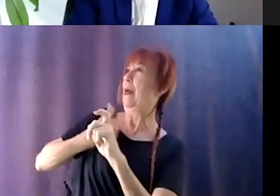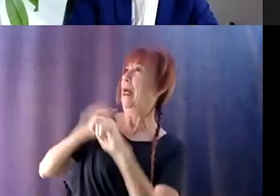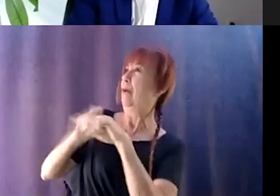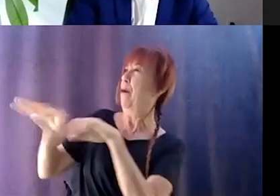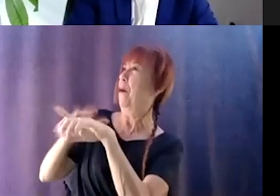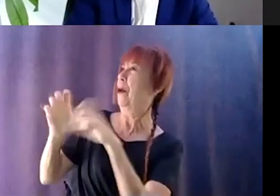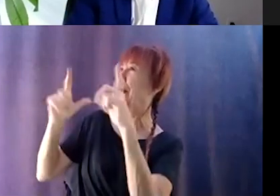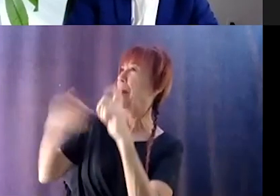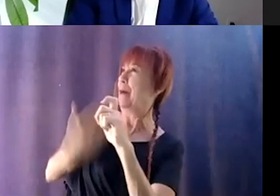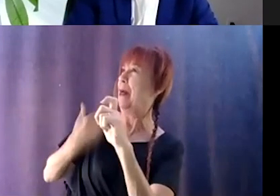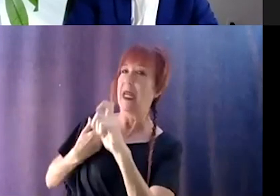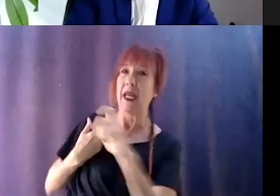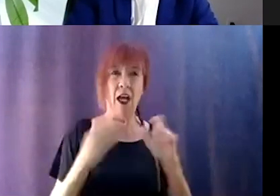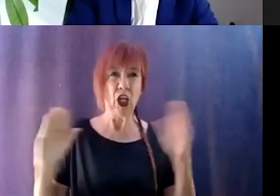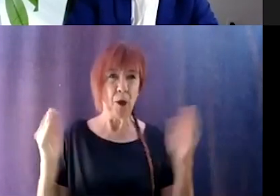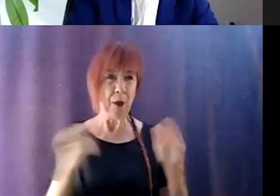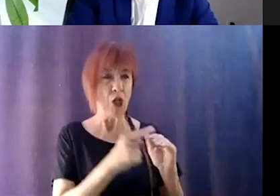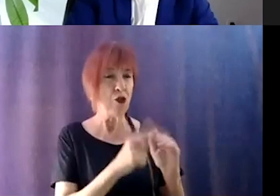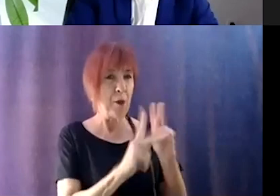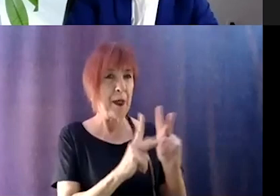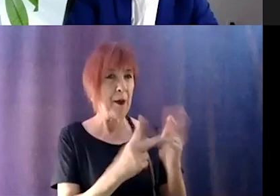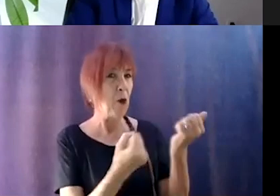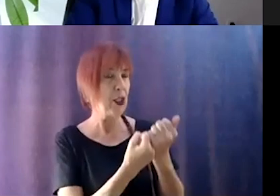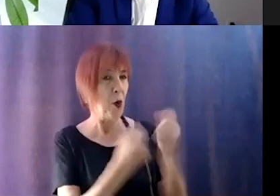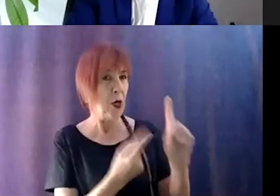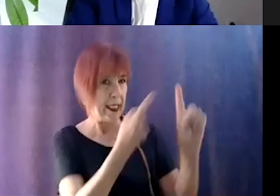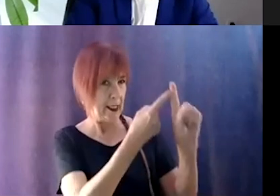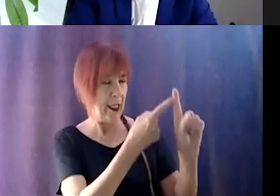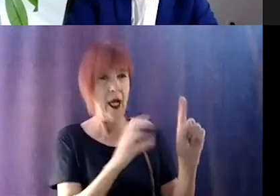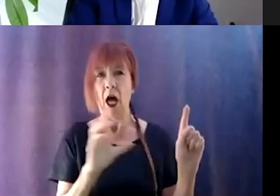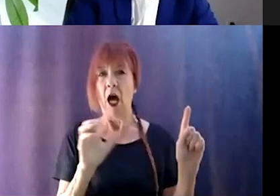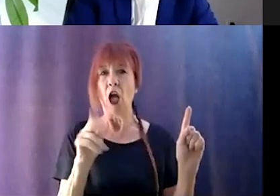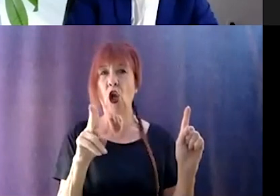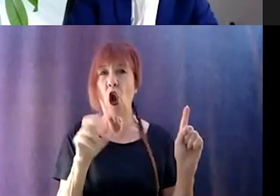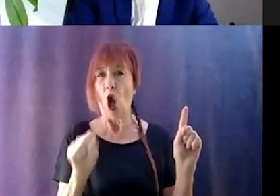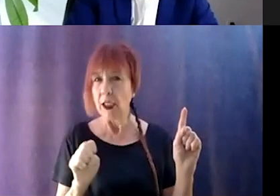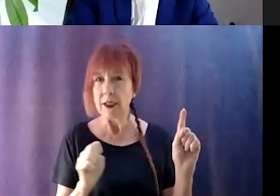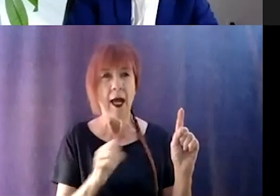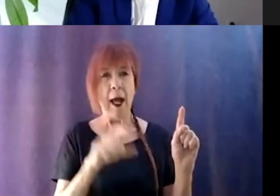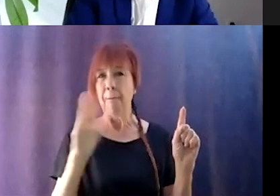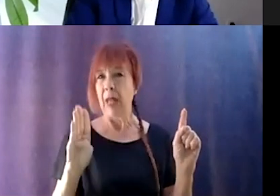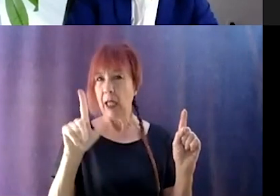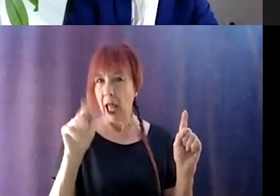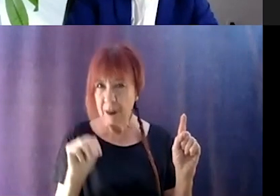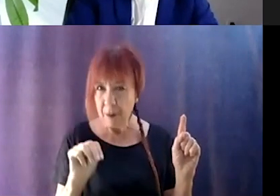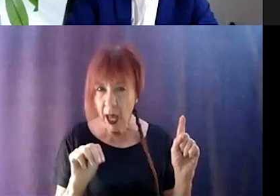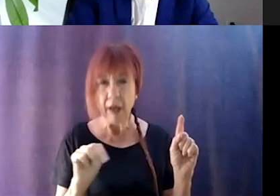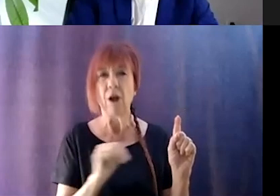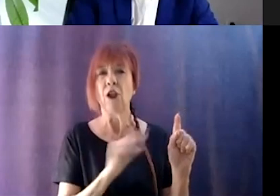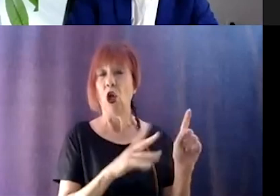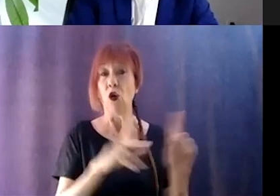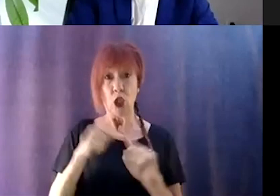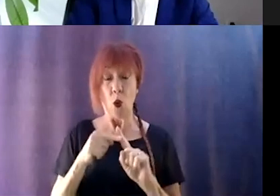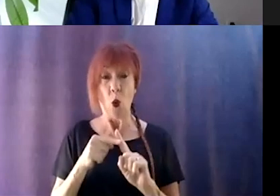that were in support of a cause, or just talking about the moments and taking that time. So when it comes to like authenticity, I always